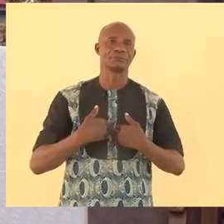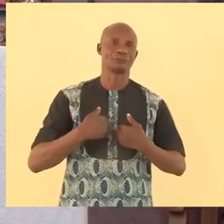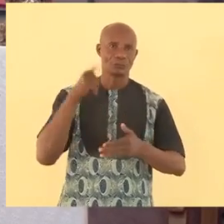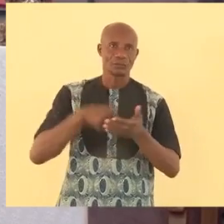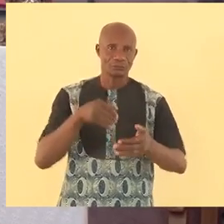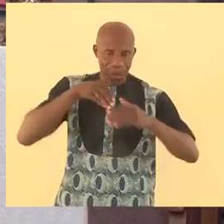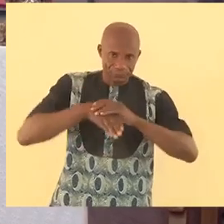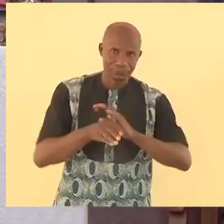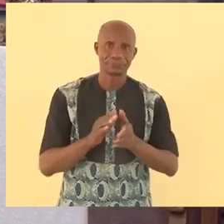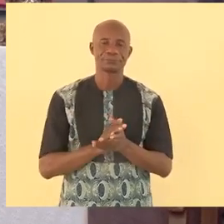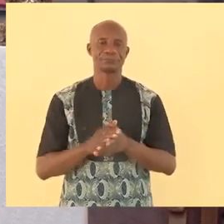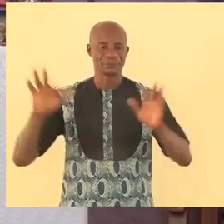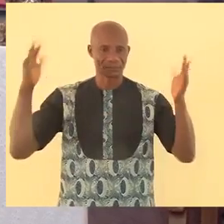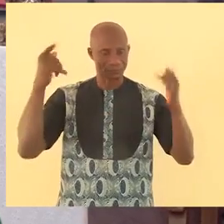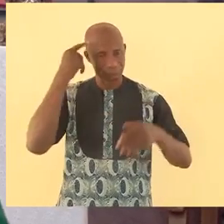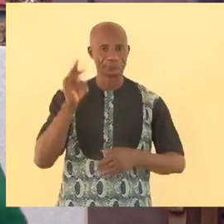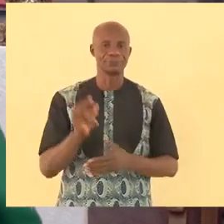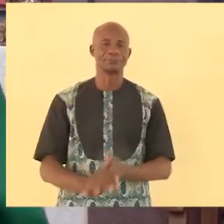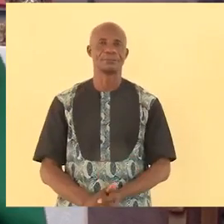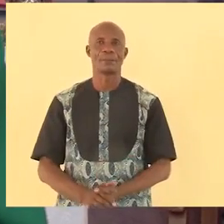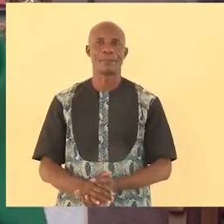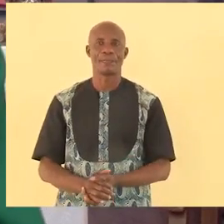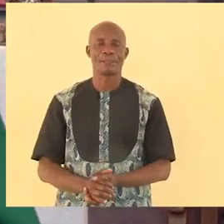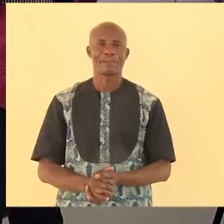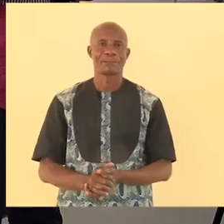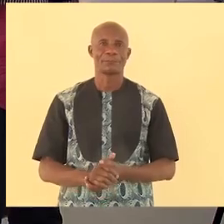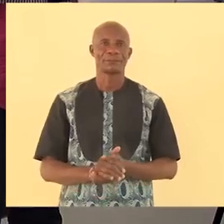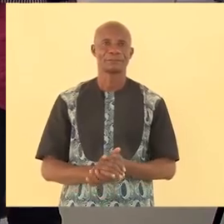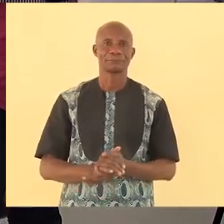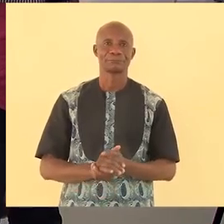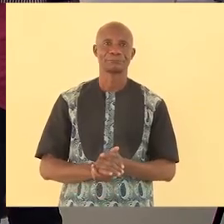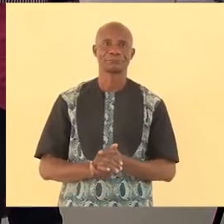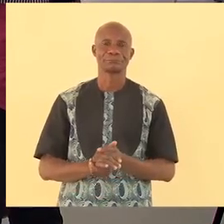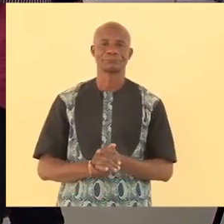about what is inside, right? Yes. Let's put our hands together for him.